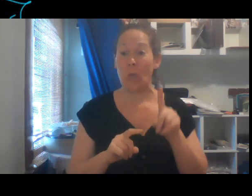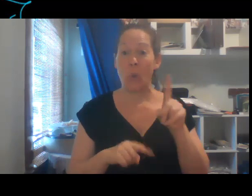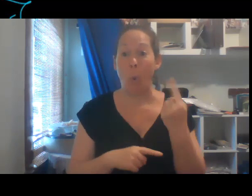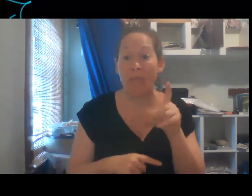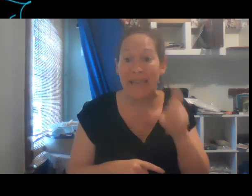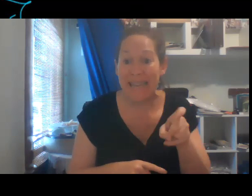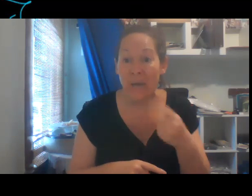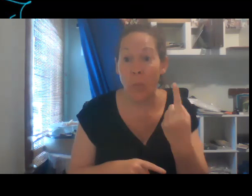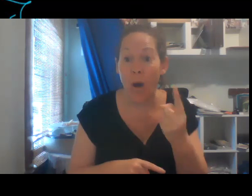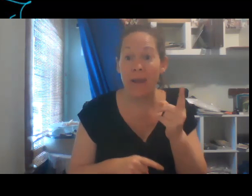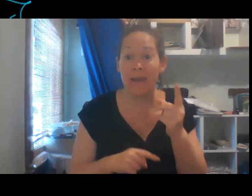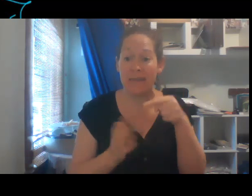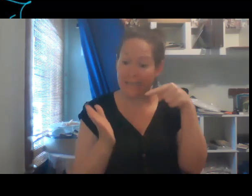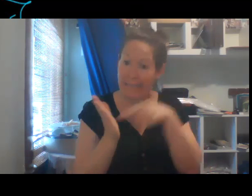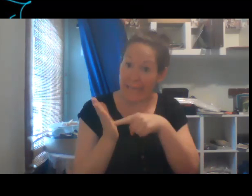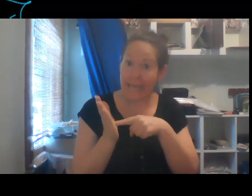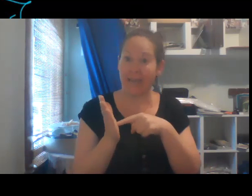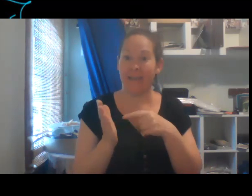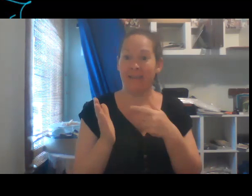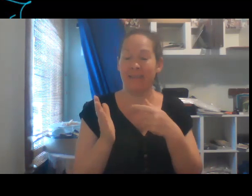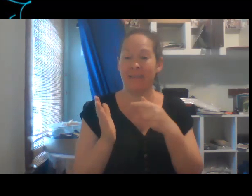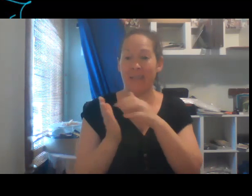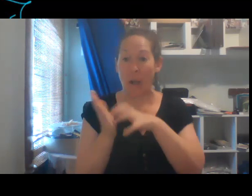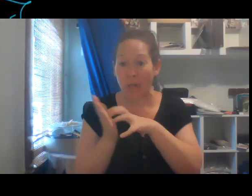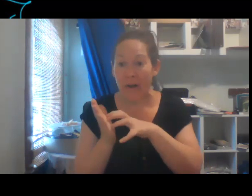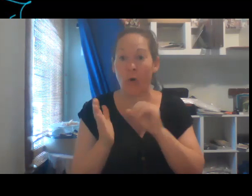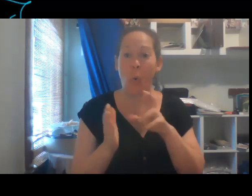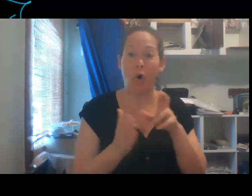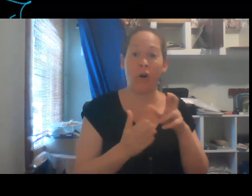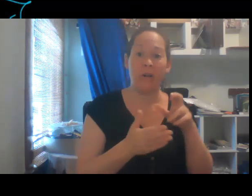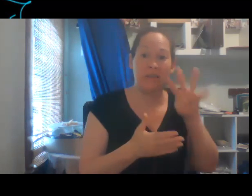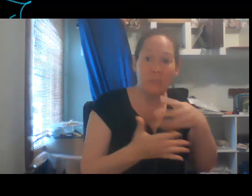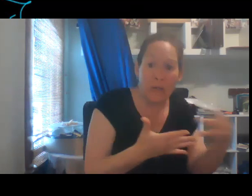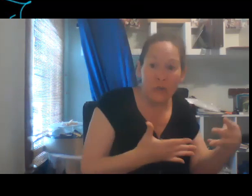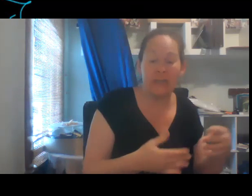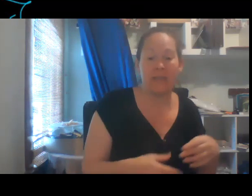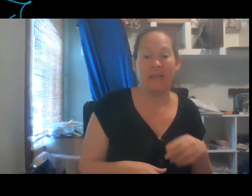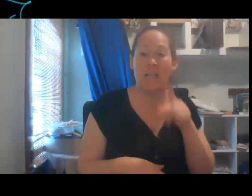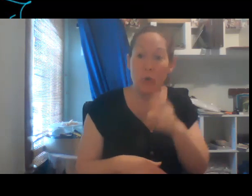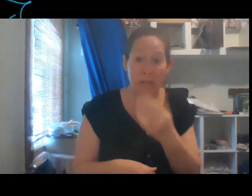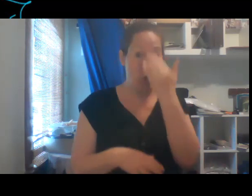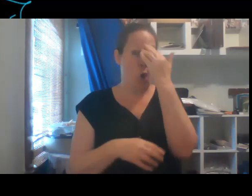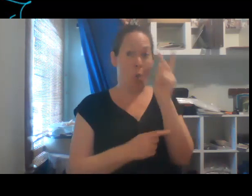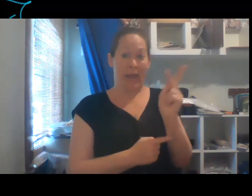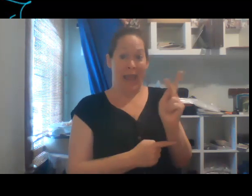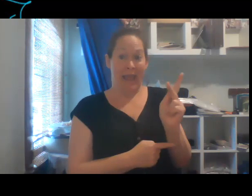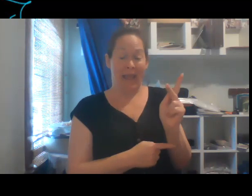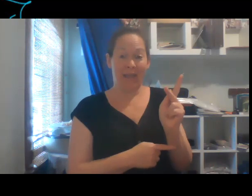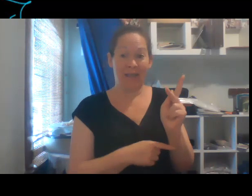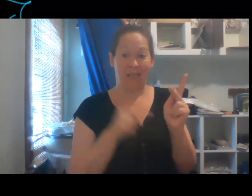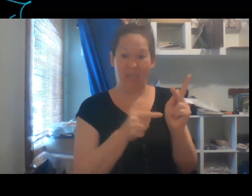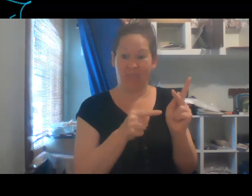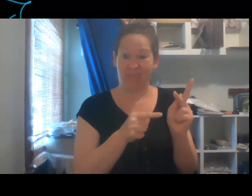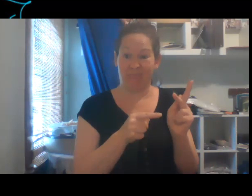only ever need to type in one thing in your spreadsheet. The only thing you keep track of is K. Everything else will always